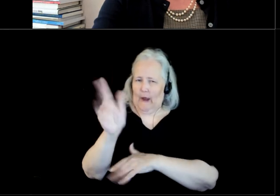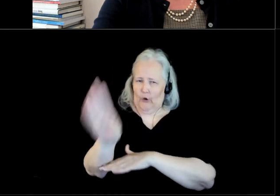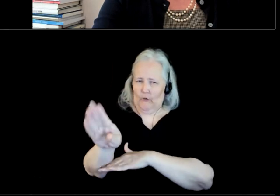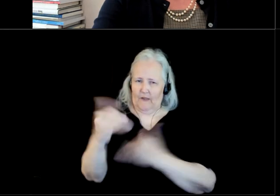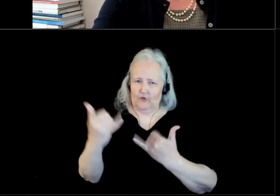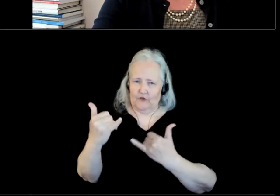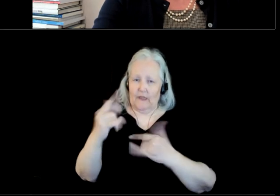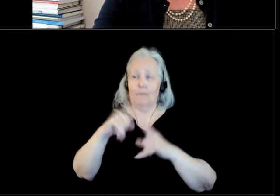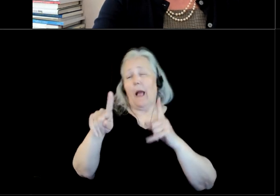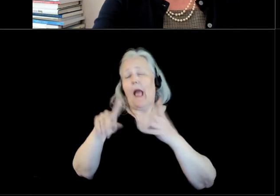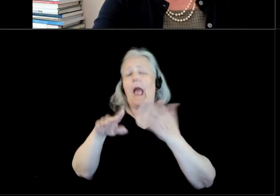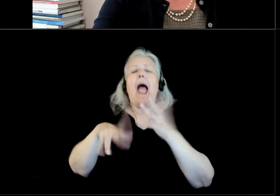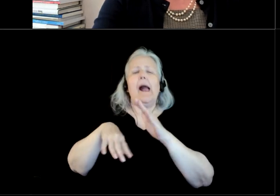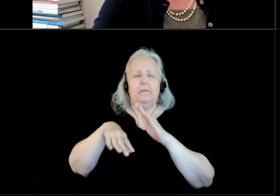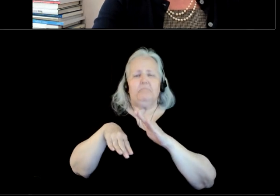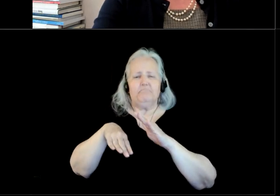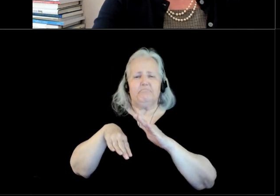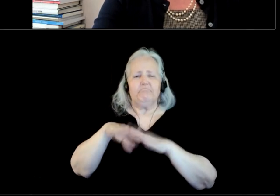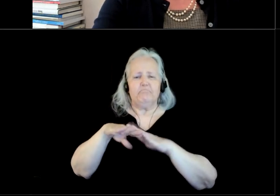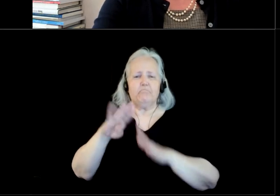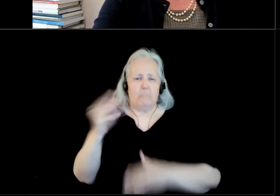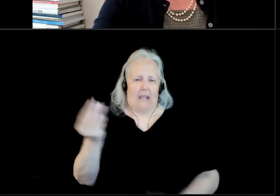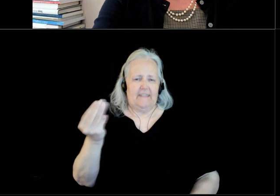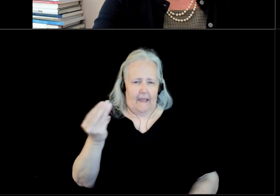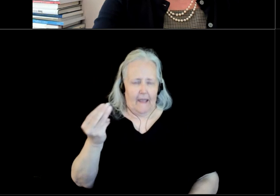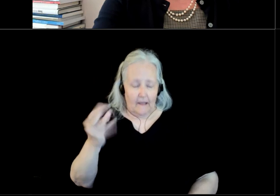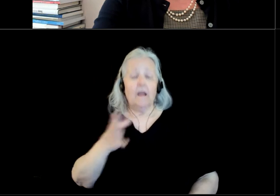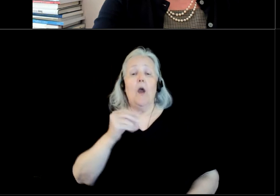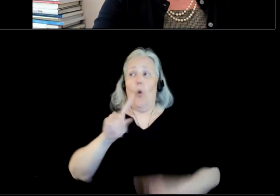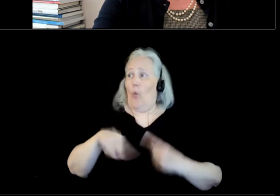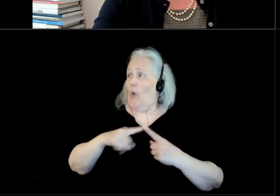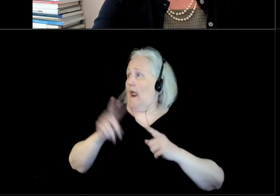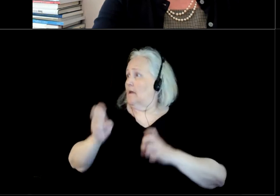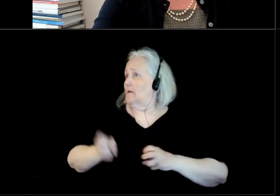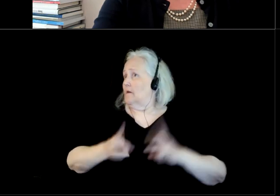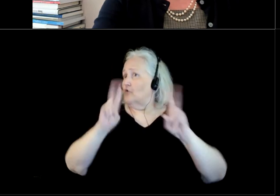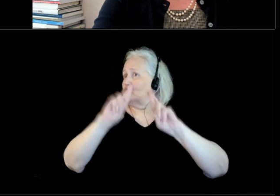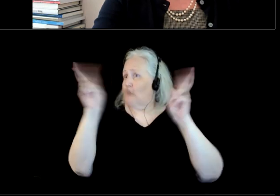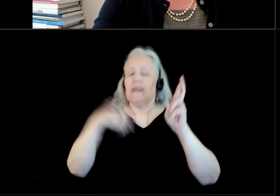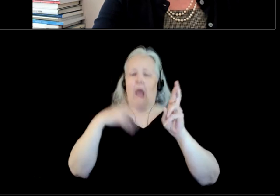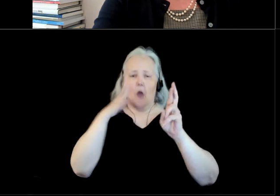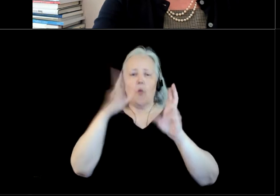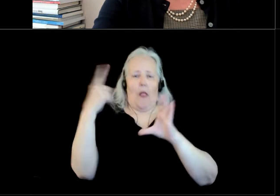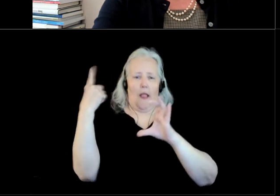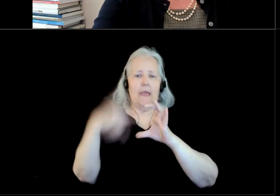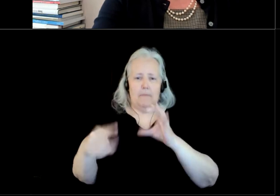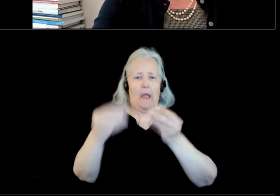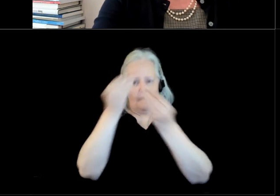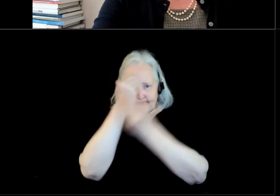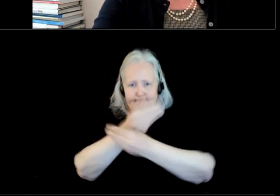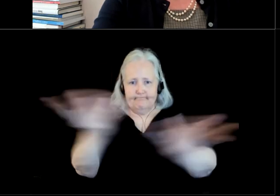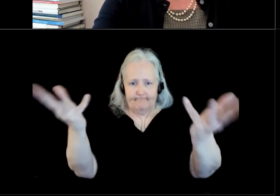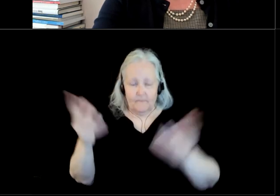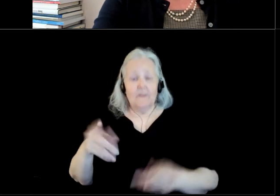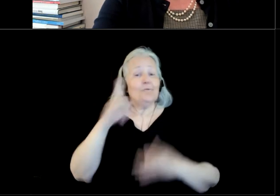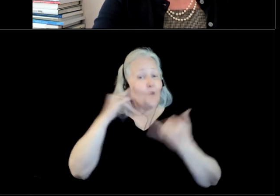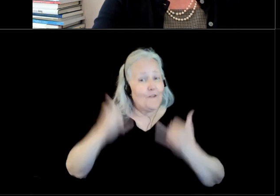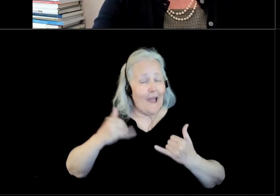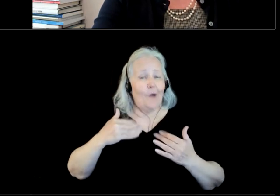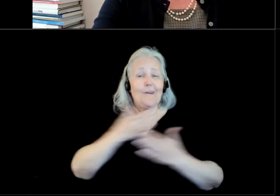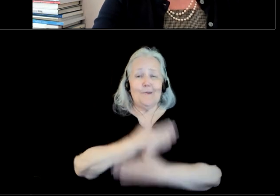than Monday. And I will send around an email when it is ready to view. So in the meantime, have a great weekend,